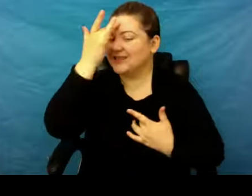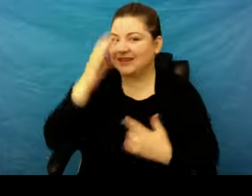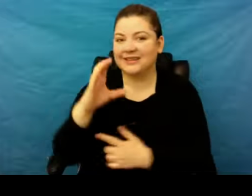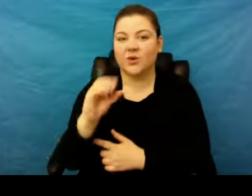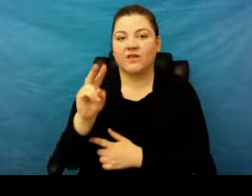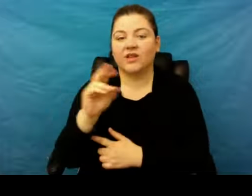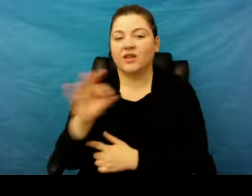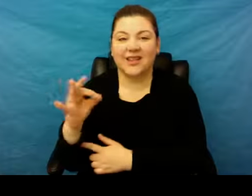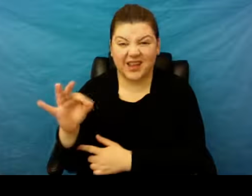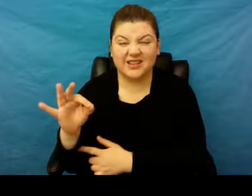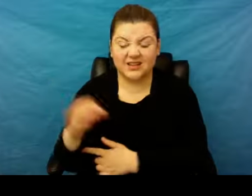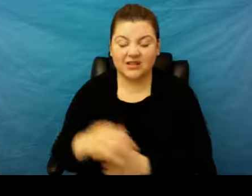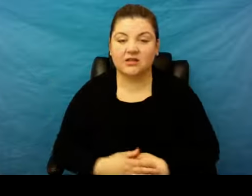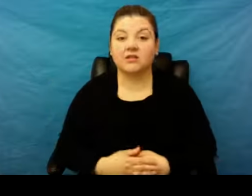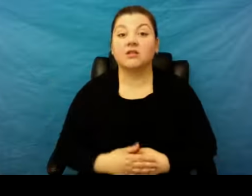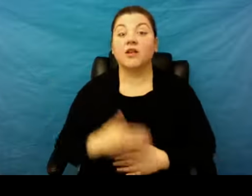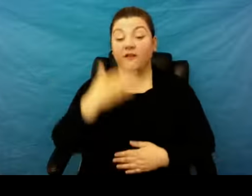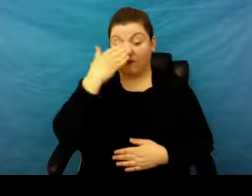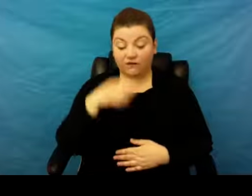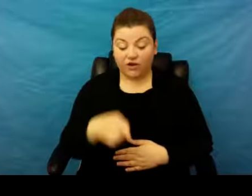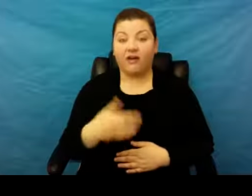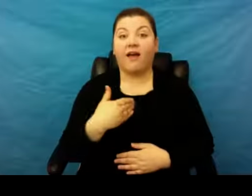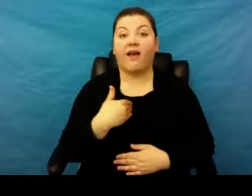And so people enter through a secure gate in the front,